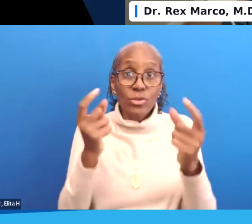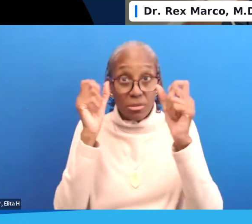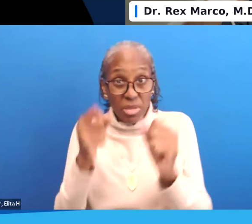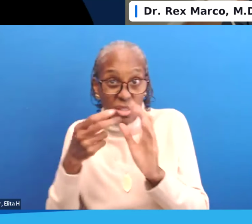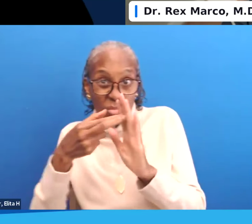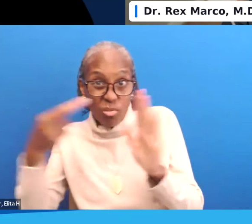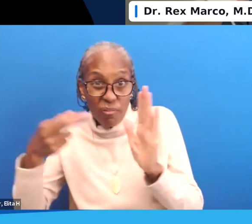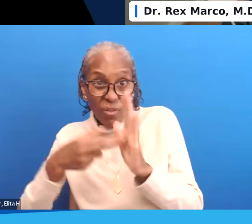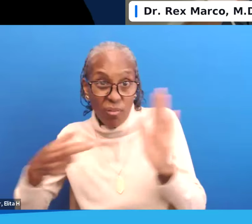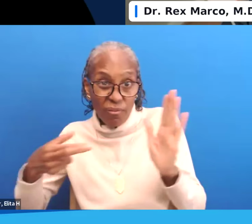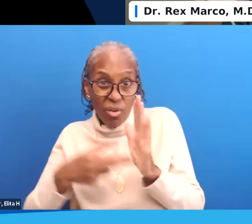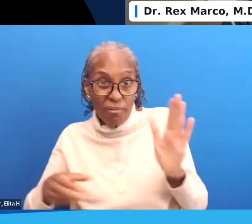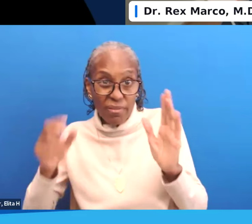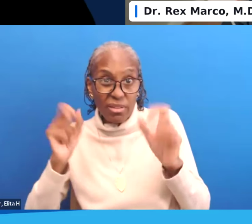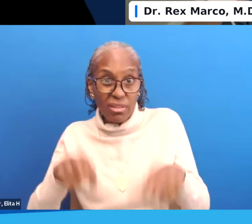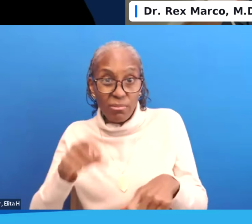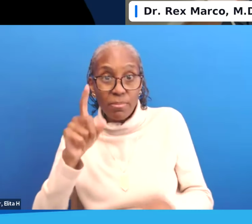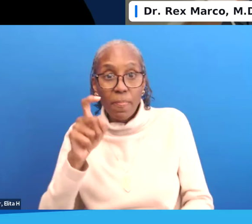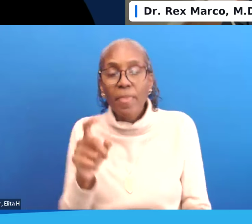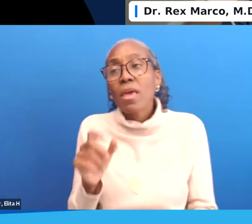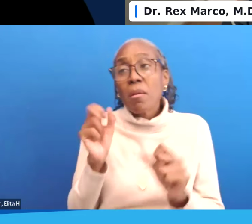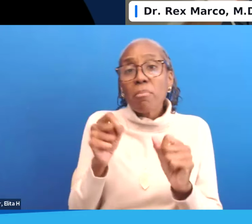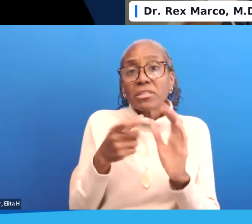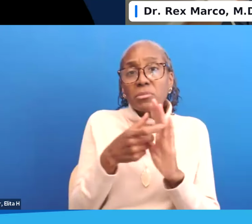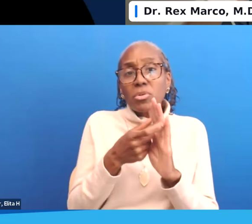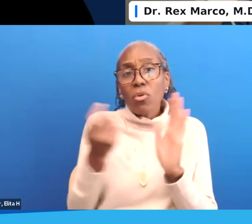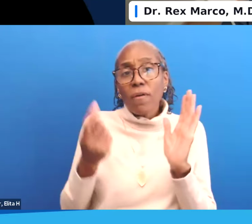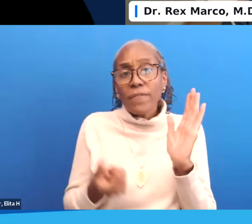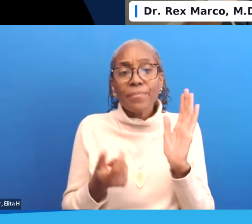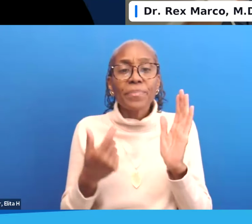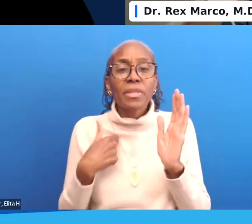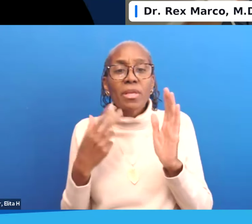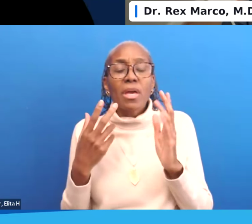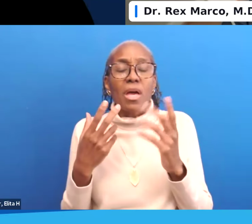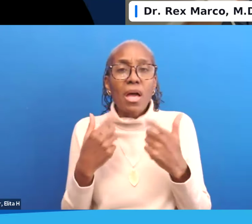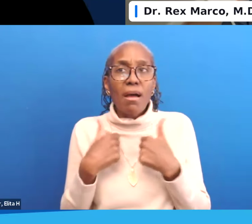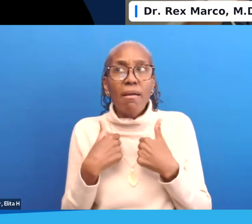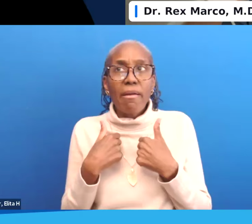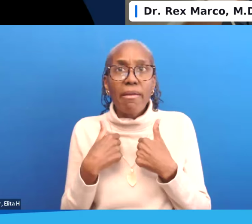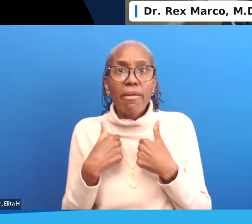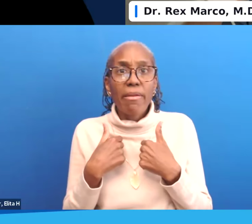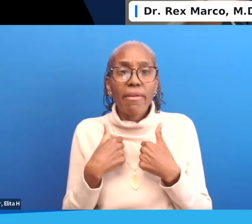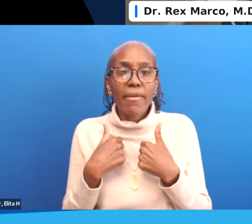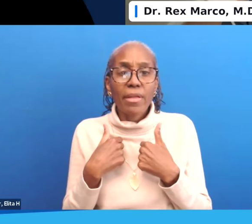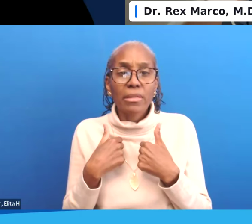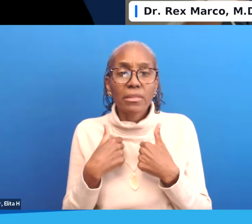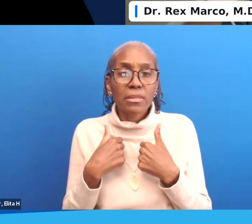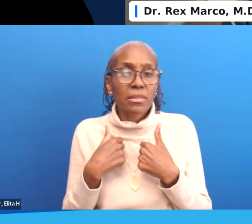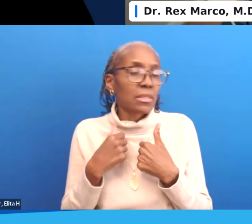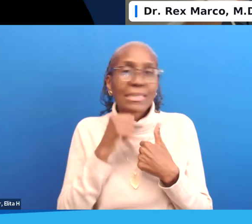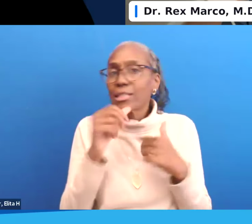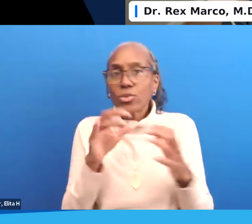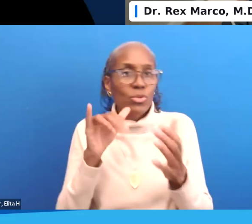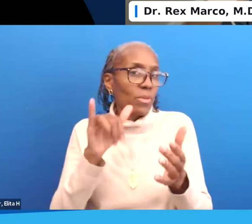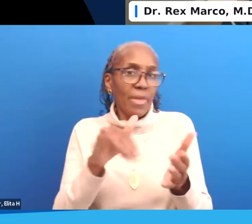remove the hardware? It is possible. I didn't do that very